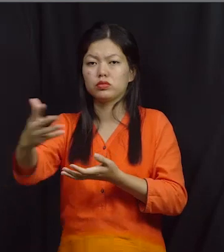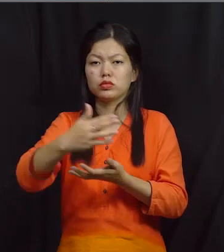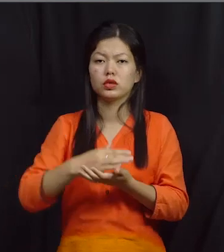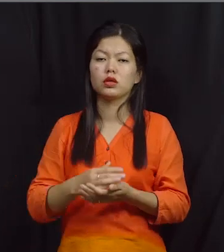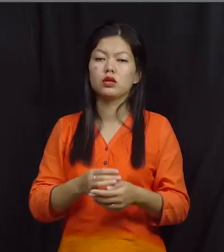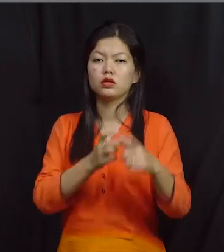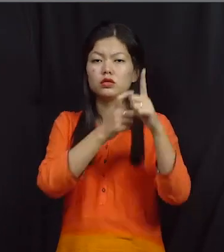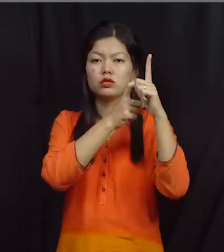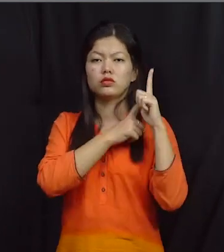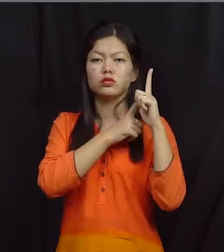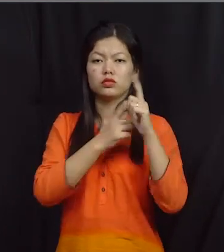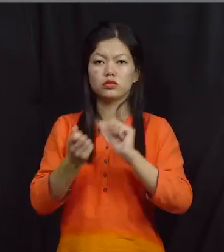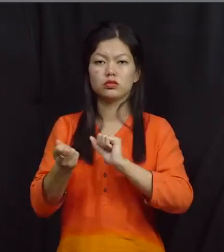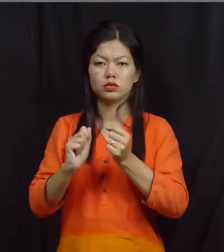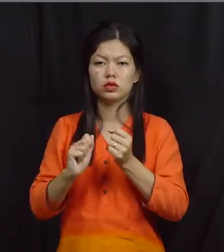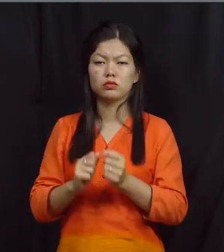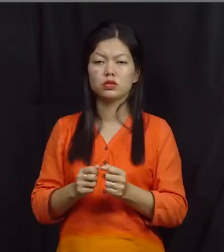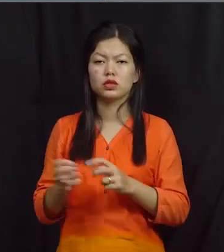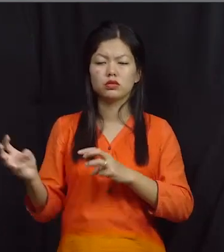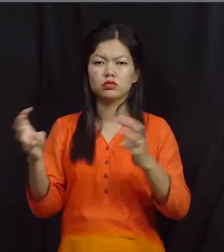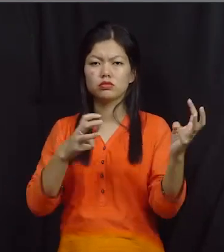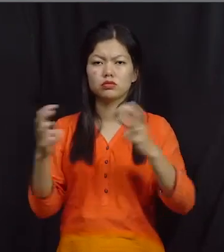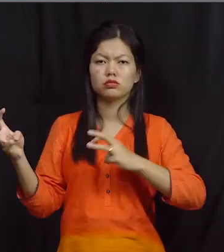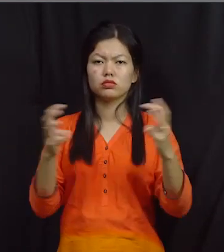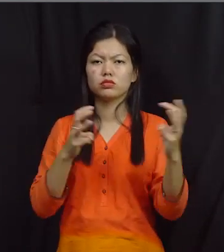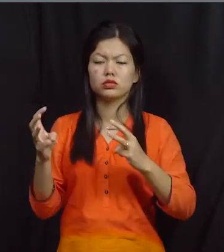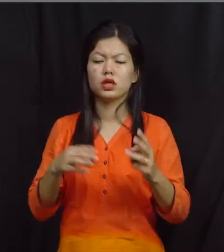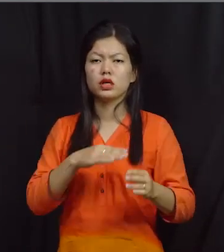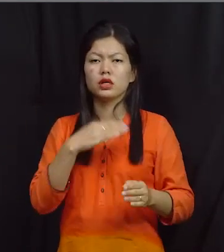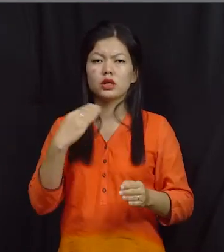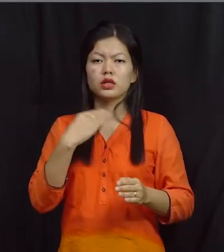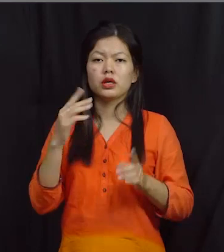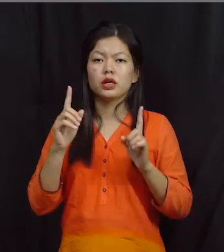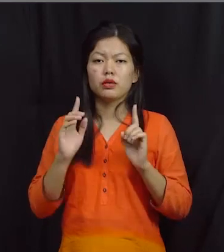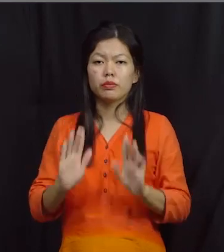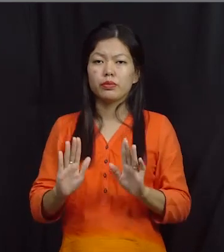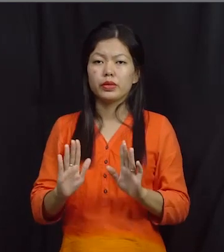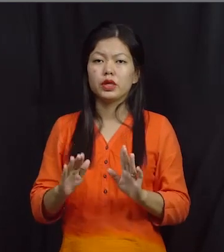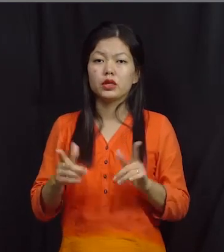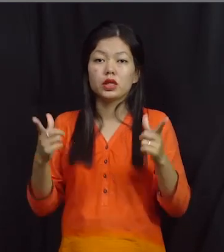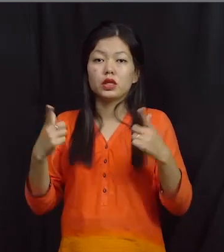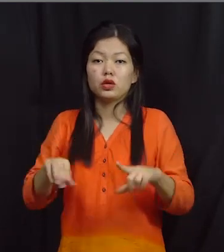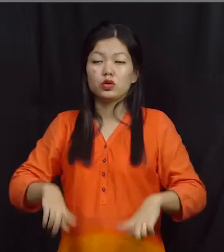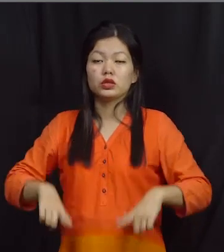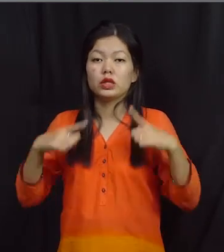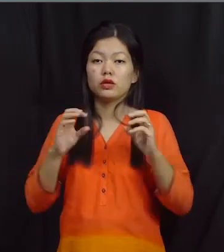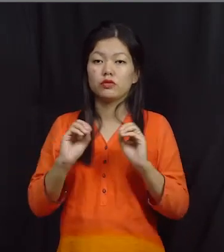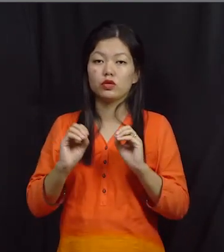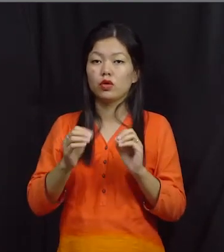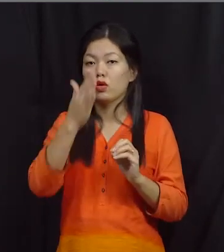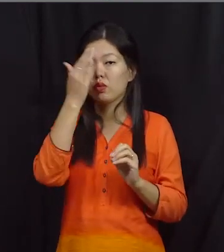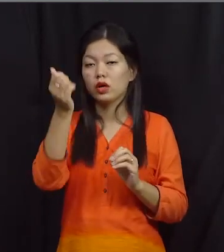afraid to die, because you know, they were contributing something to the country, isn't it? So love for one's own country. And